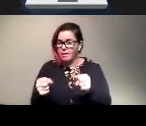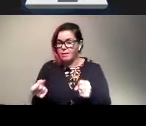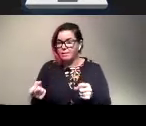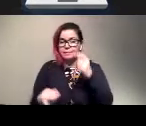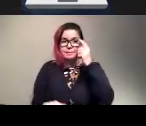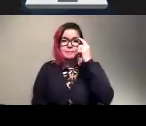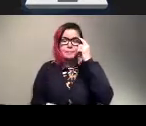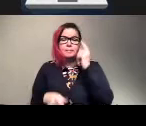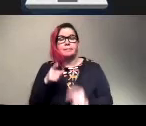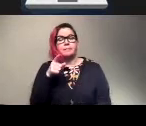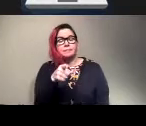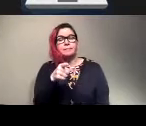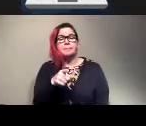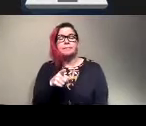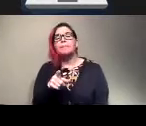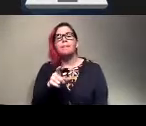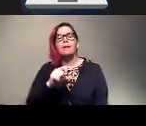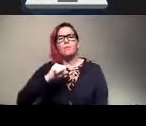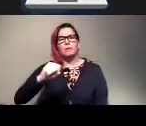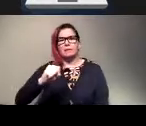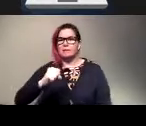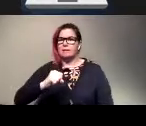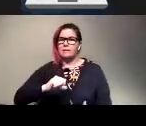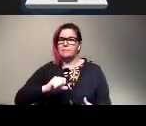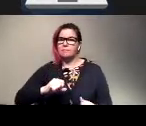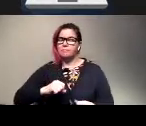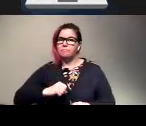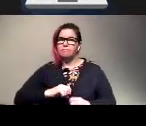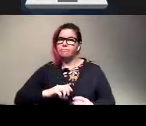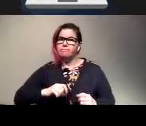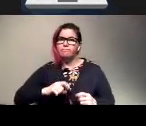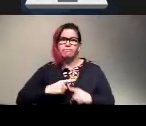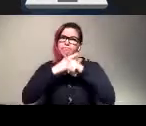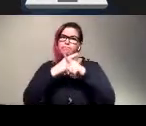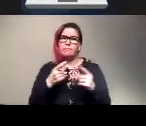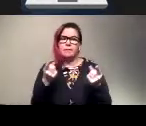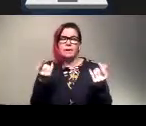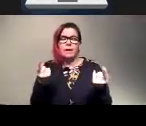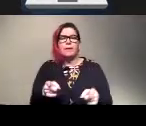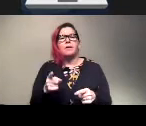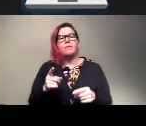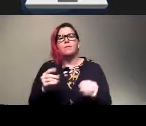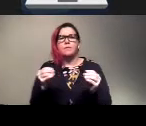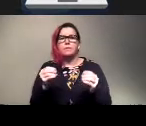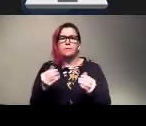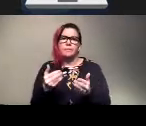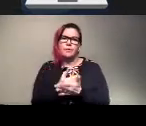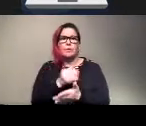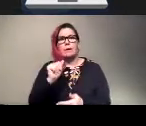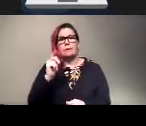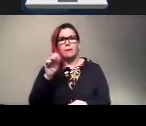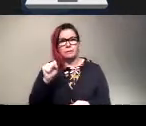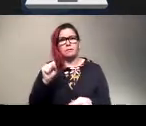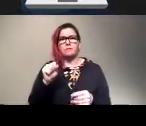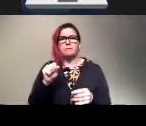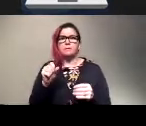And so the resistant crisis that we have is that we have these few new antibiotics, but more microbes that are resistant to it. So what is the solution? And I'm going to